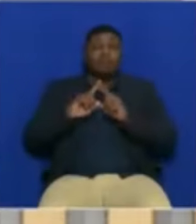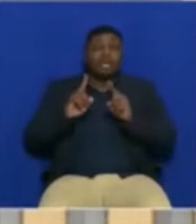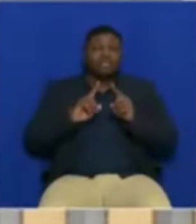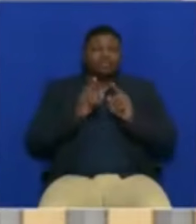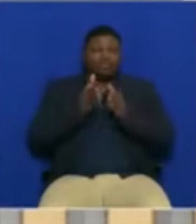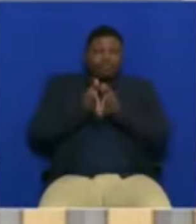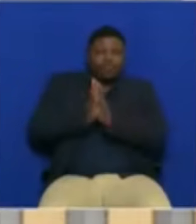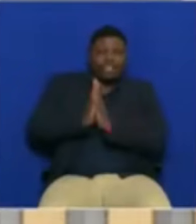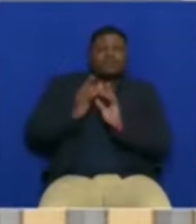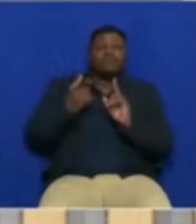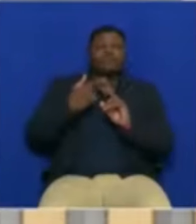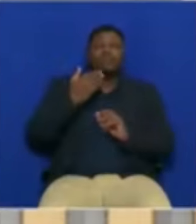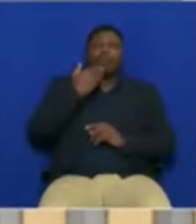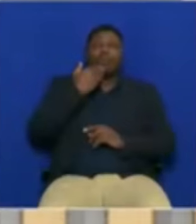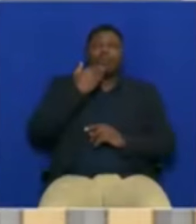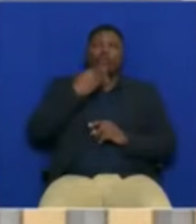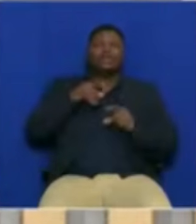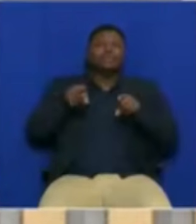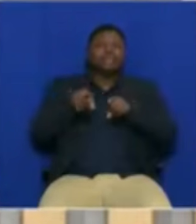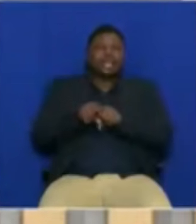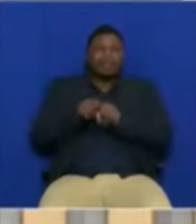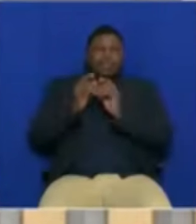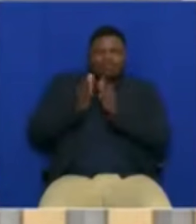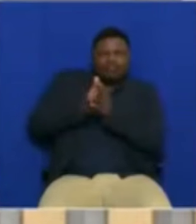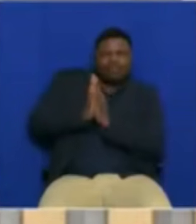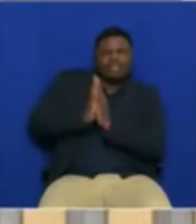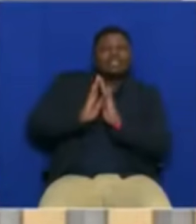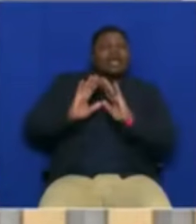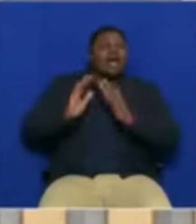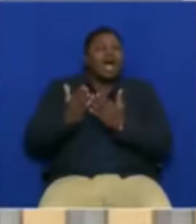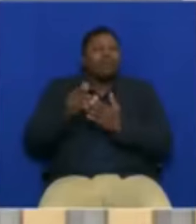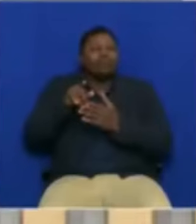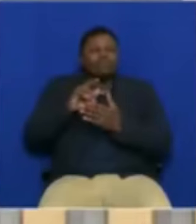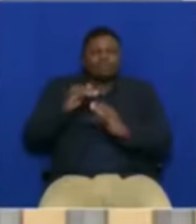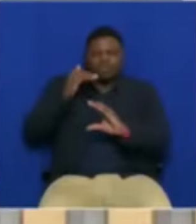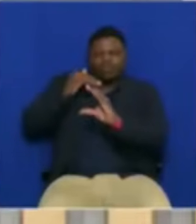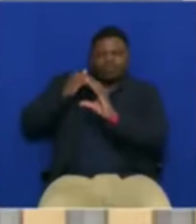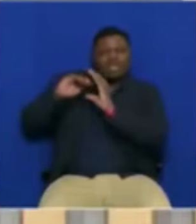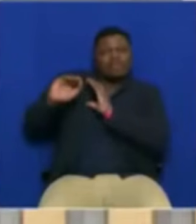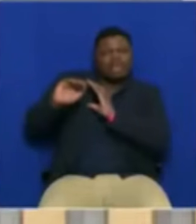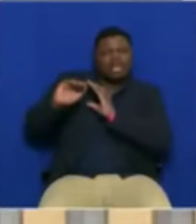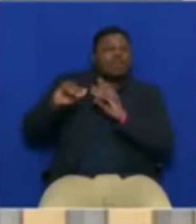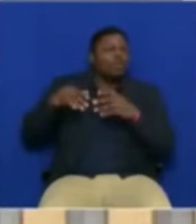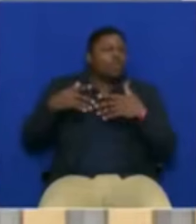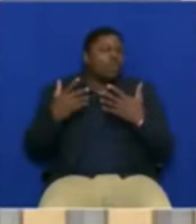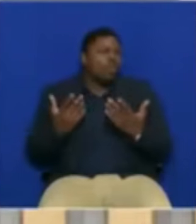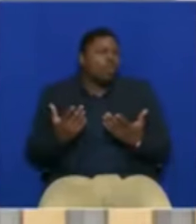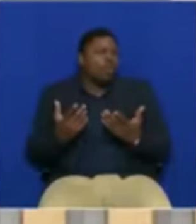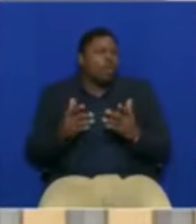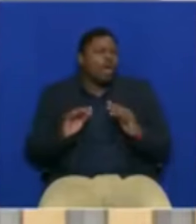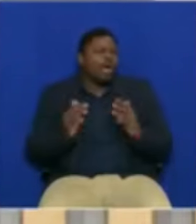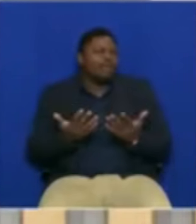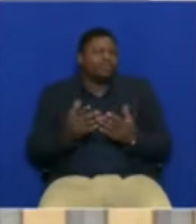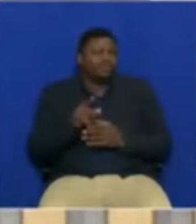how? Was it in writing? And if so, is that request part of your docket?